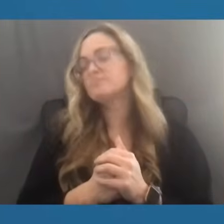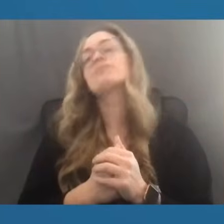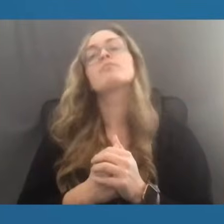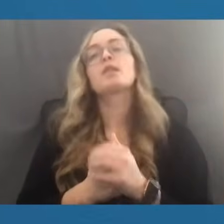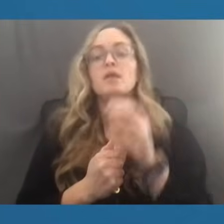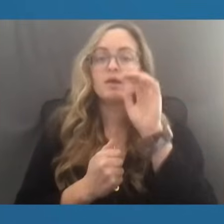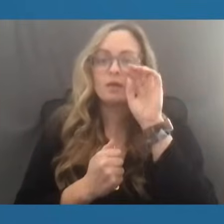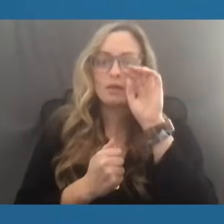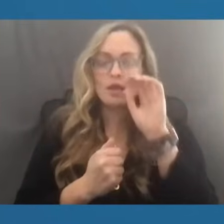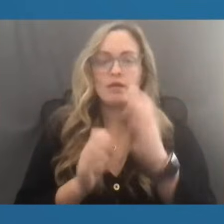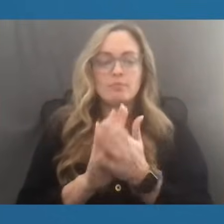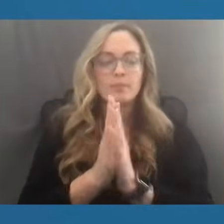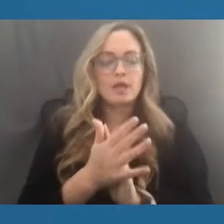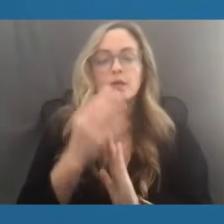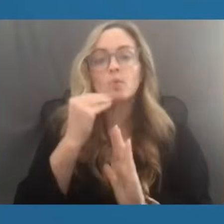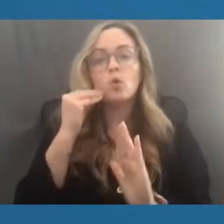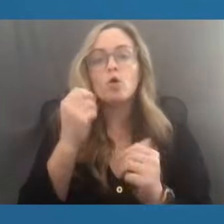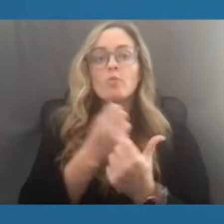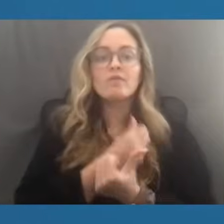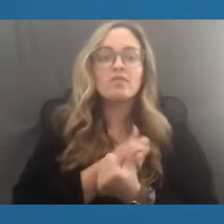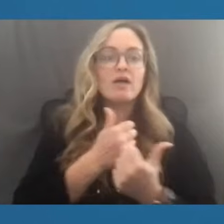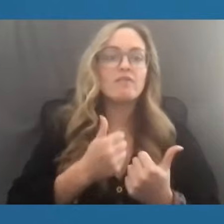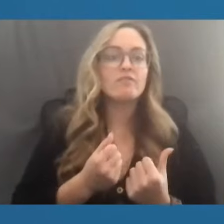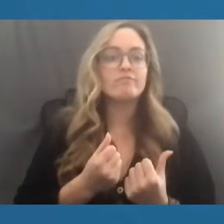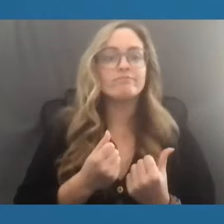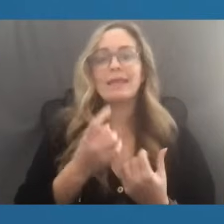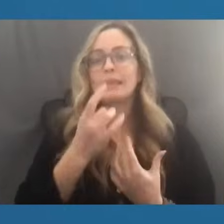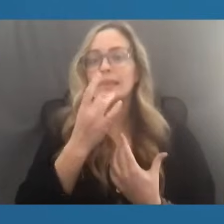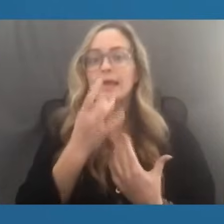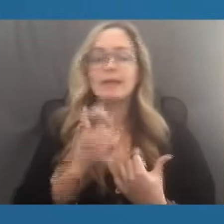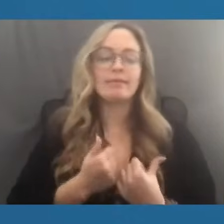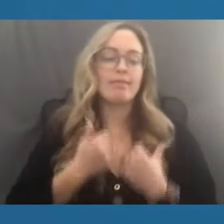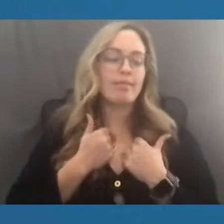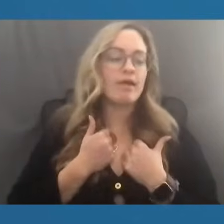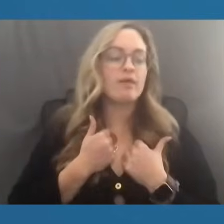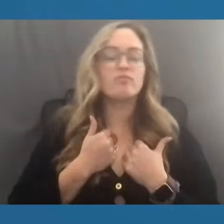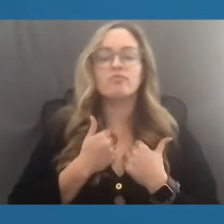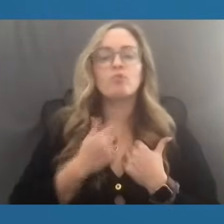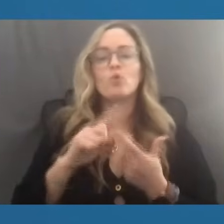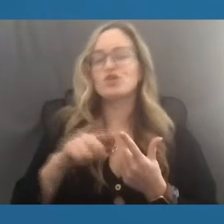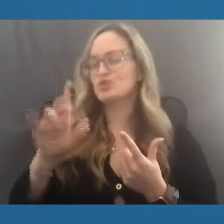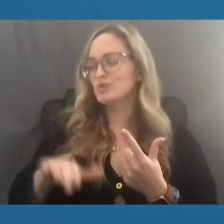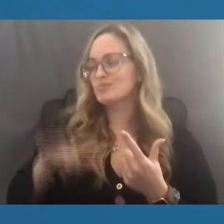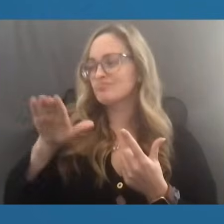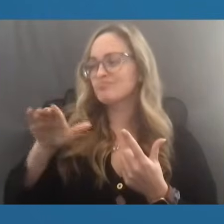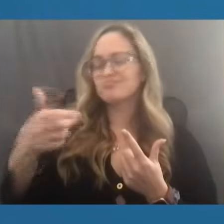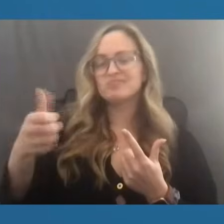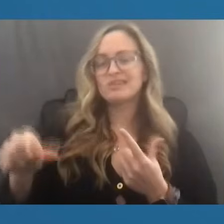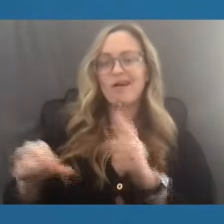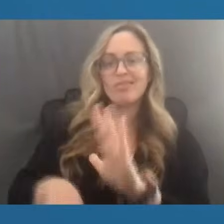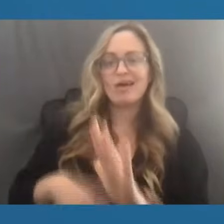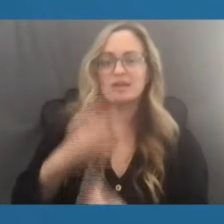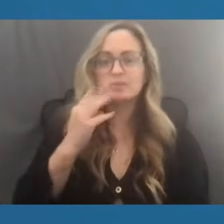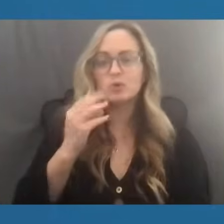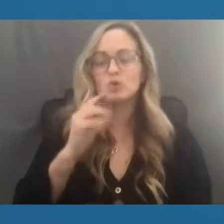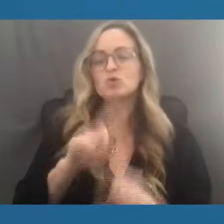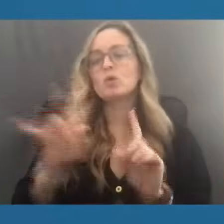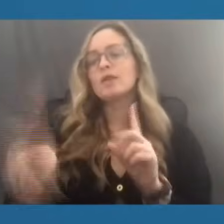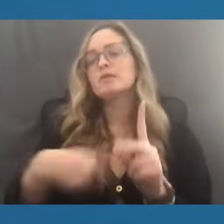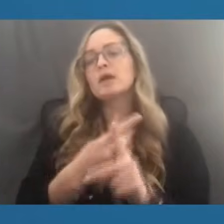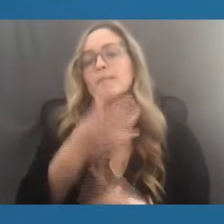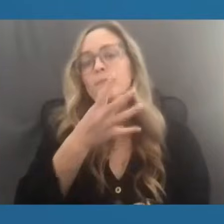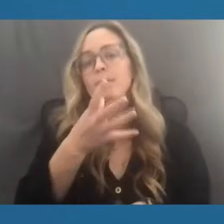And turning it into a home of love and life that she wanted to be able to give because she had been denied that when she was a child. That's the kind of mom that I lost